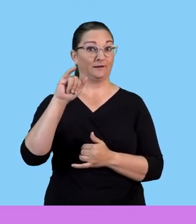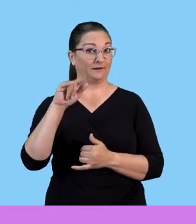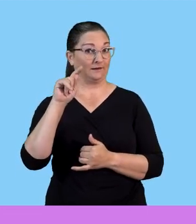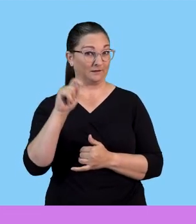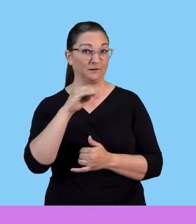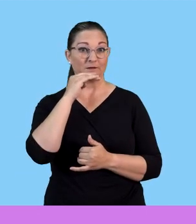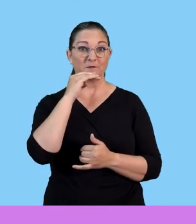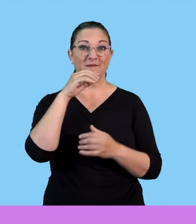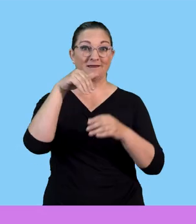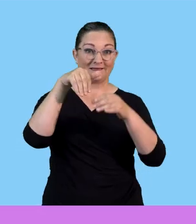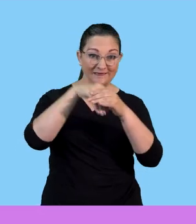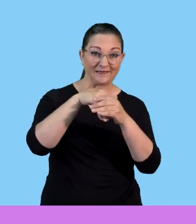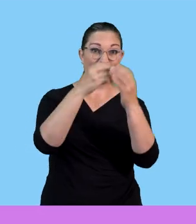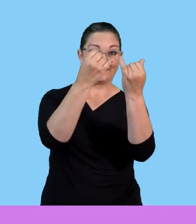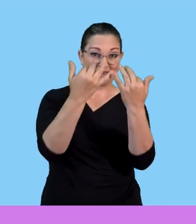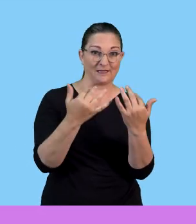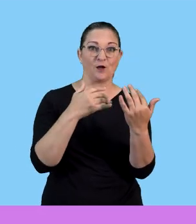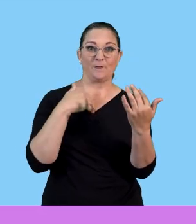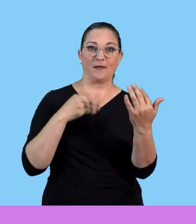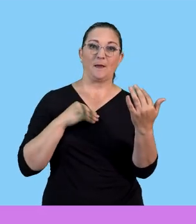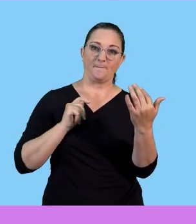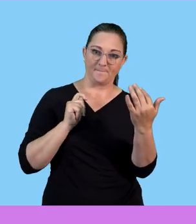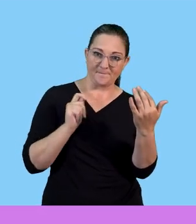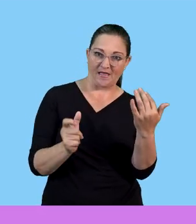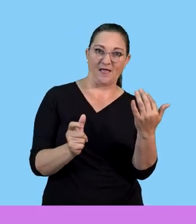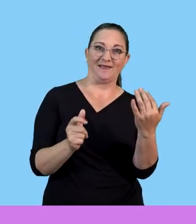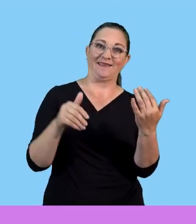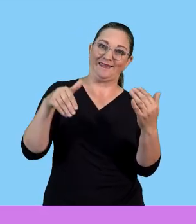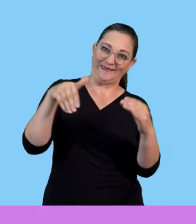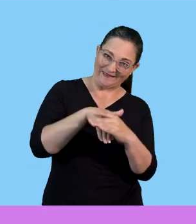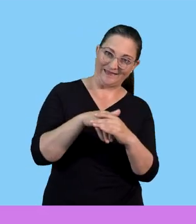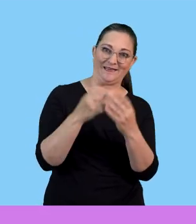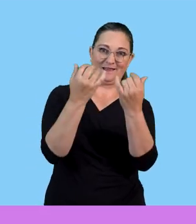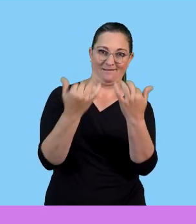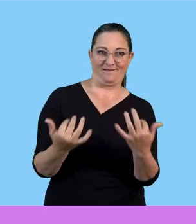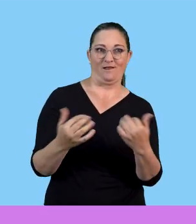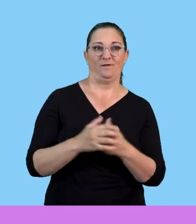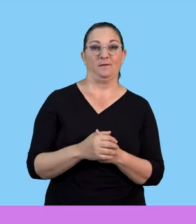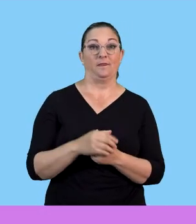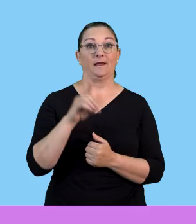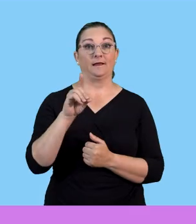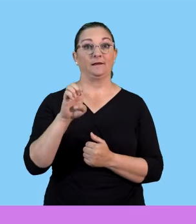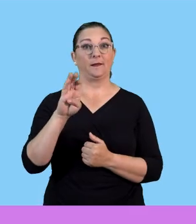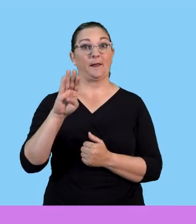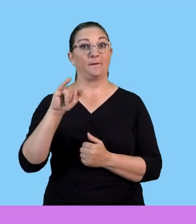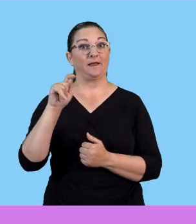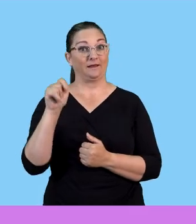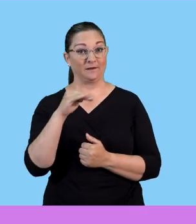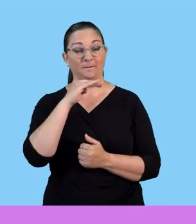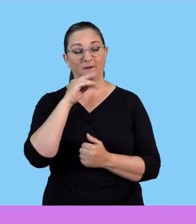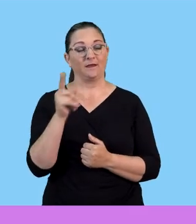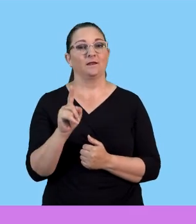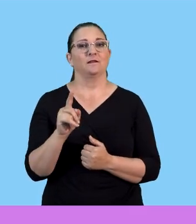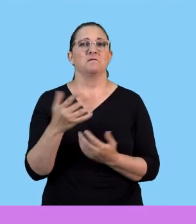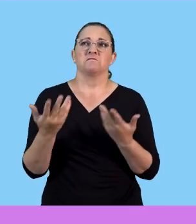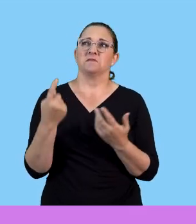the entry in an account that shows a payment made into account. And then debit is